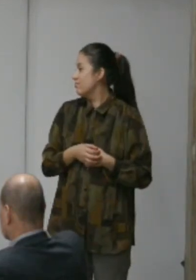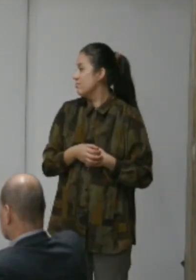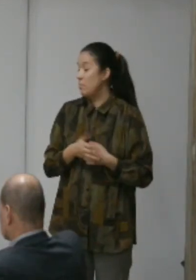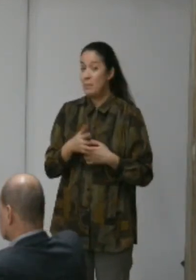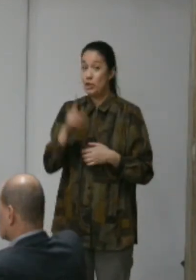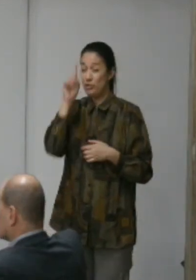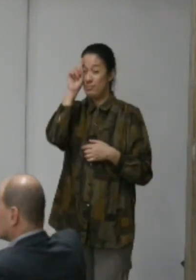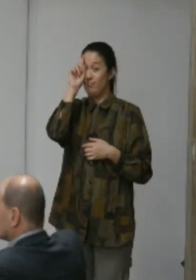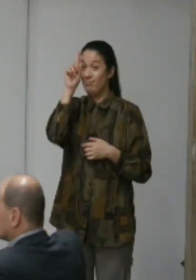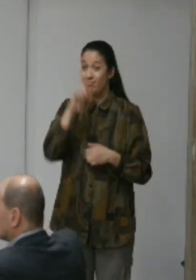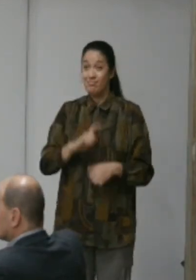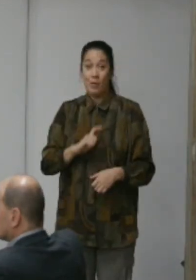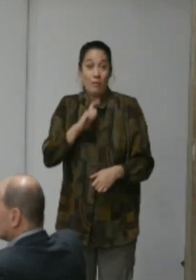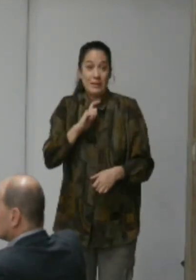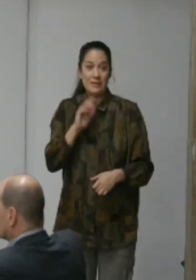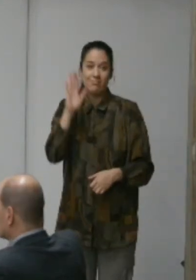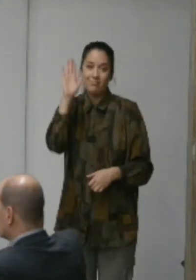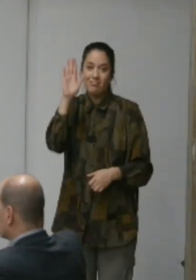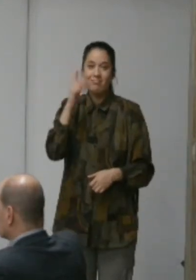to ask? Yeah.